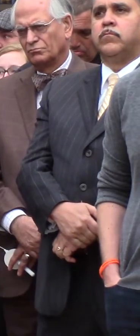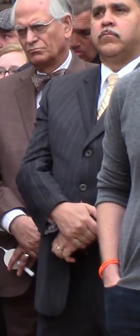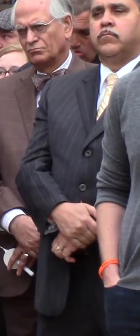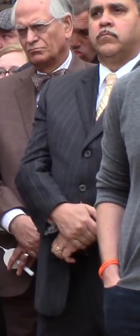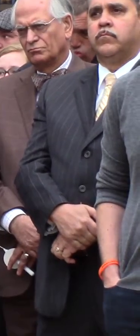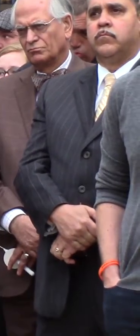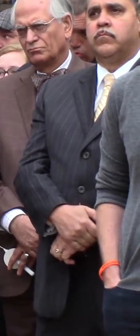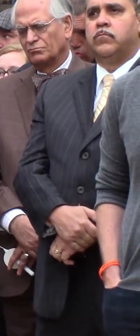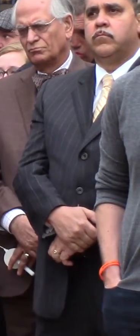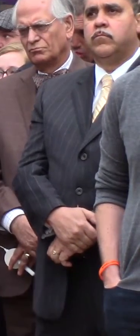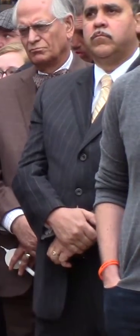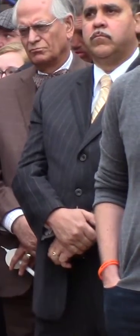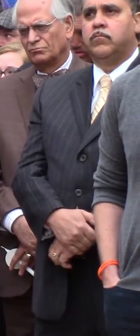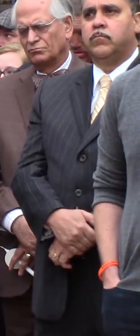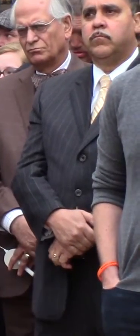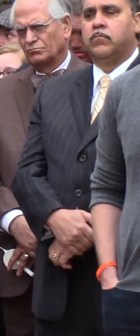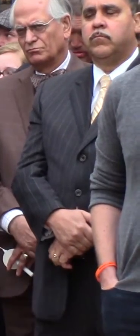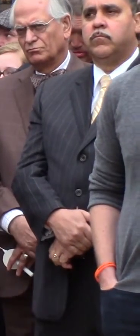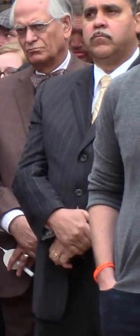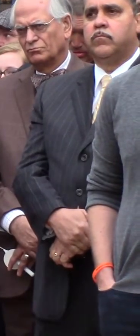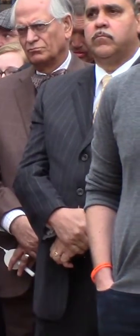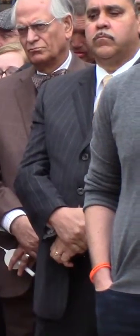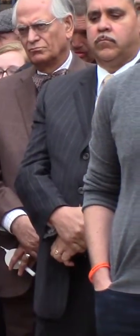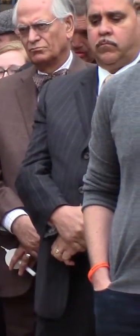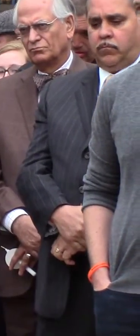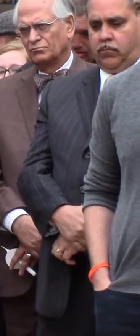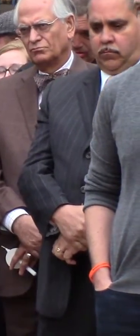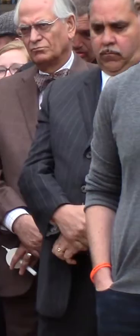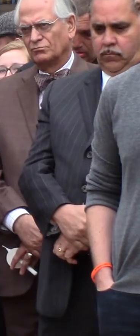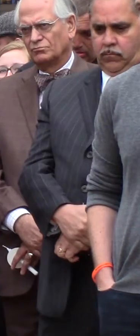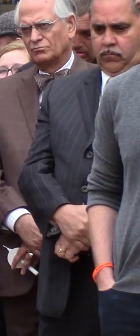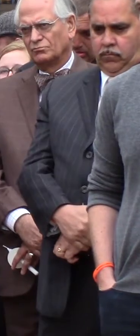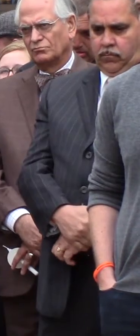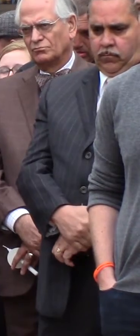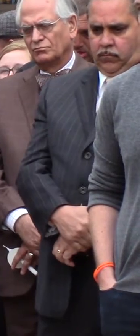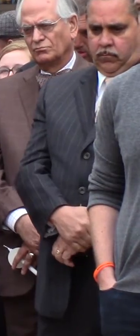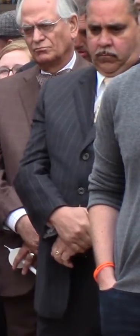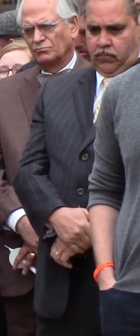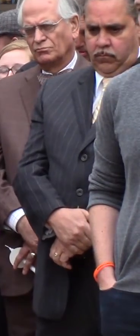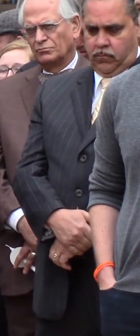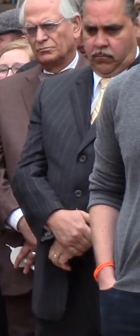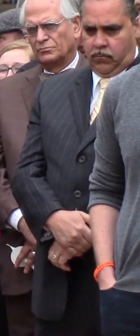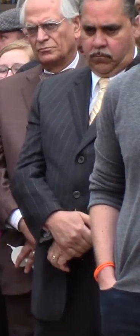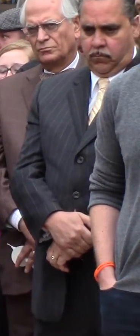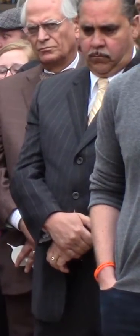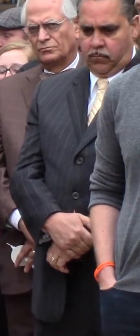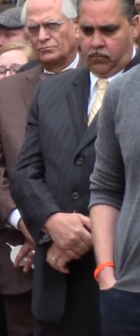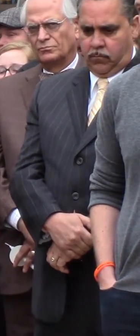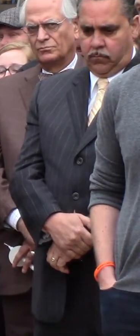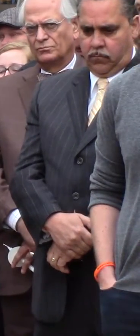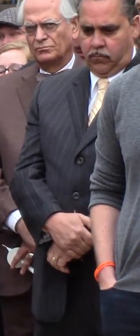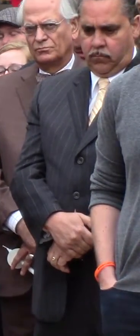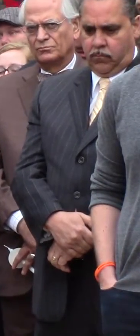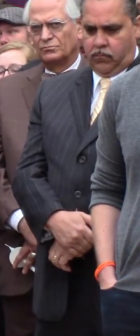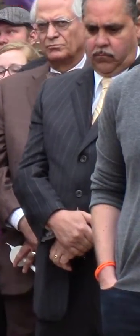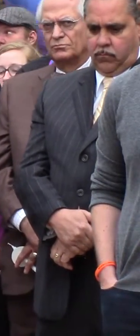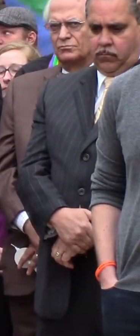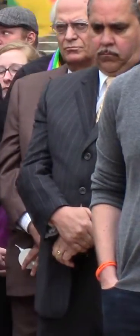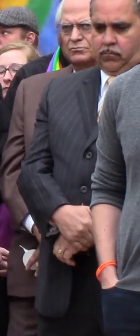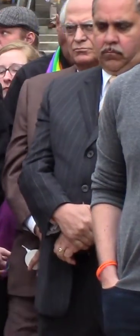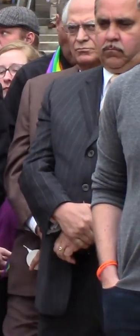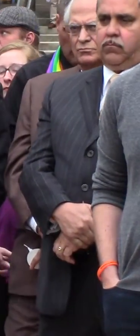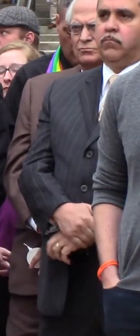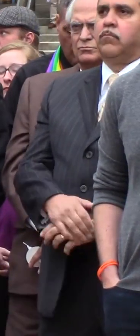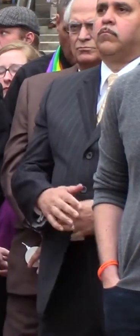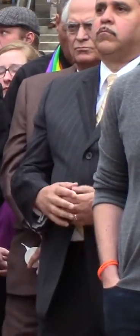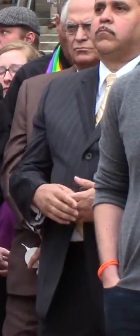the information regarding this massacre. Make no mistake about it, this appears to have been a targeted attack against